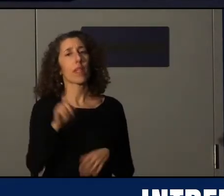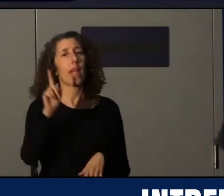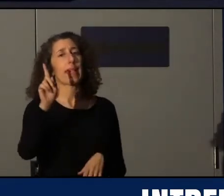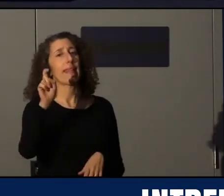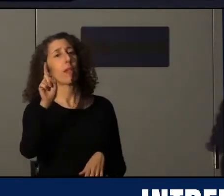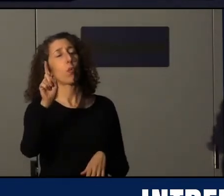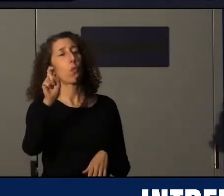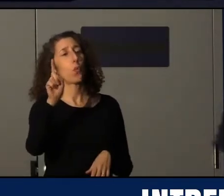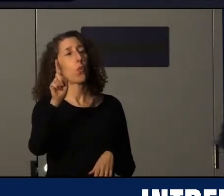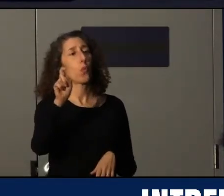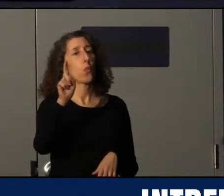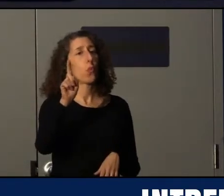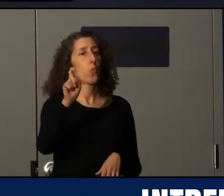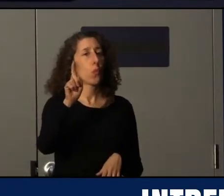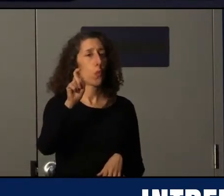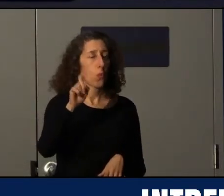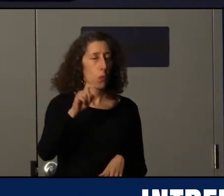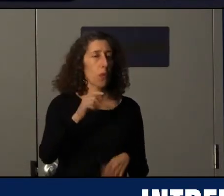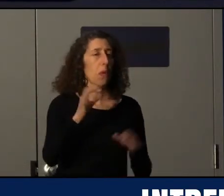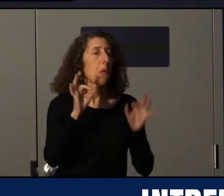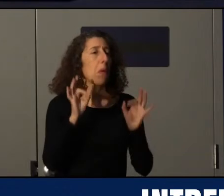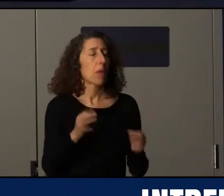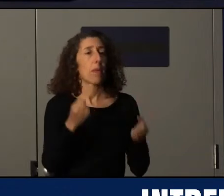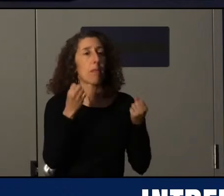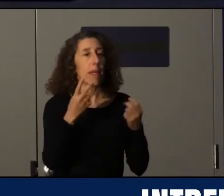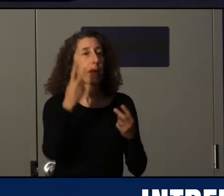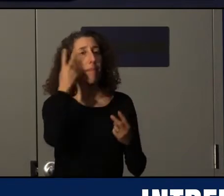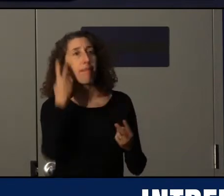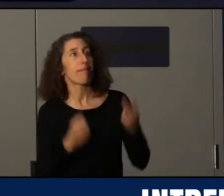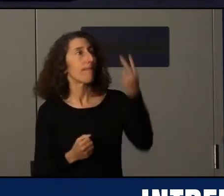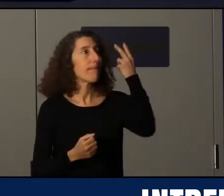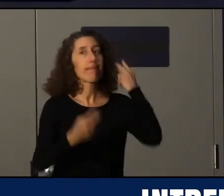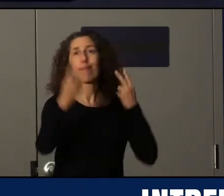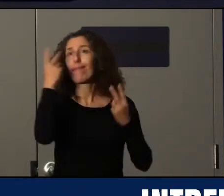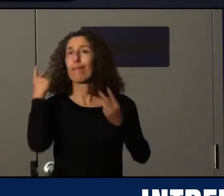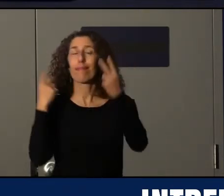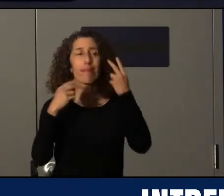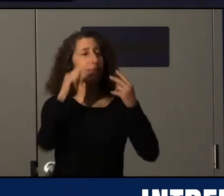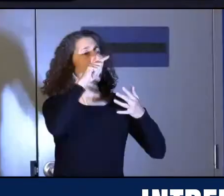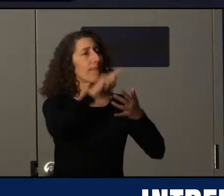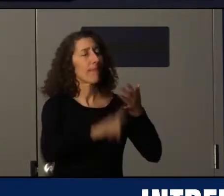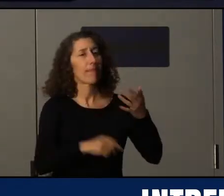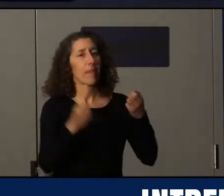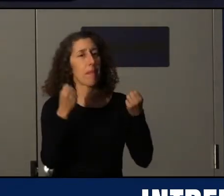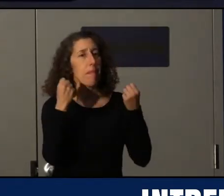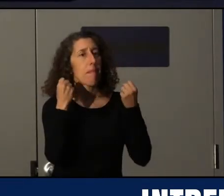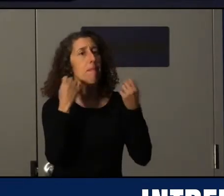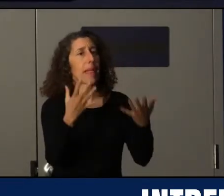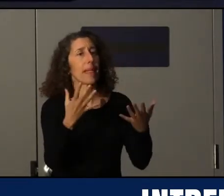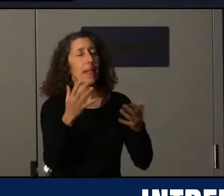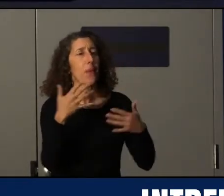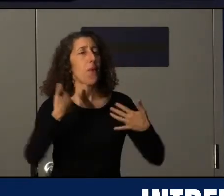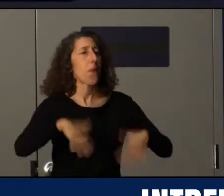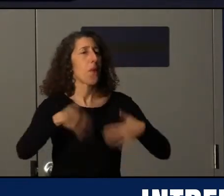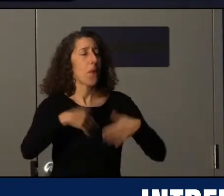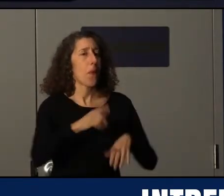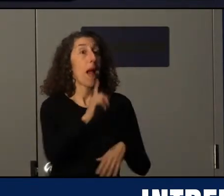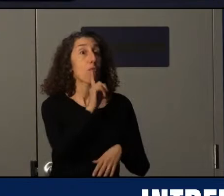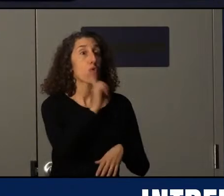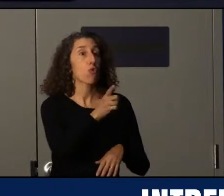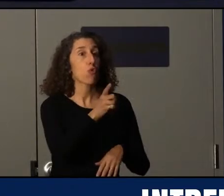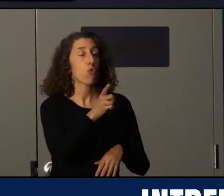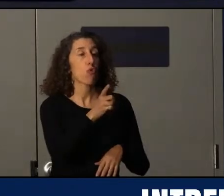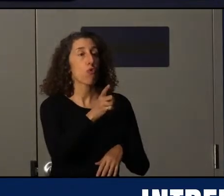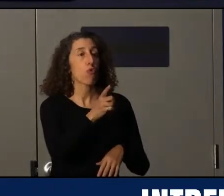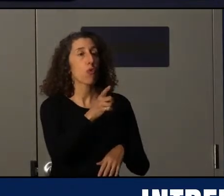known some of the things you painted. What are some of the memories of your flight? You had 2 flights. One was a long duration flight. You